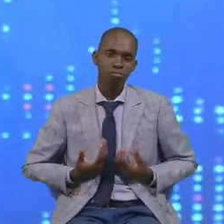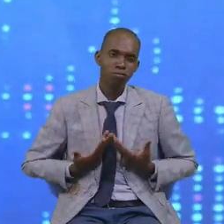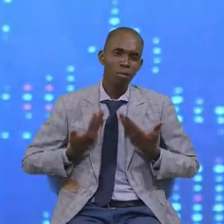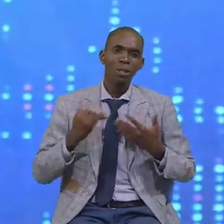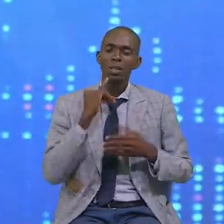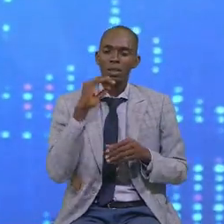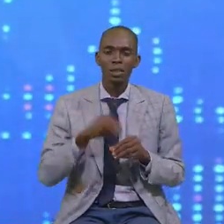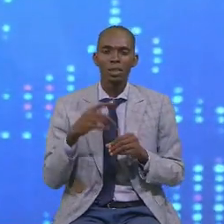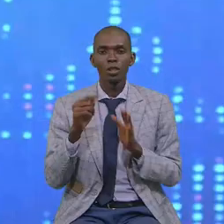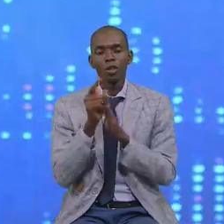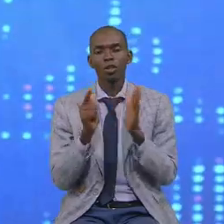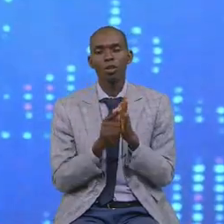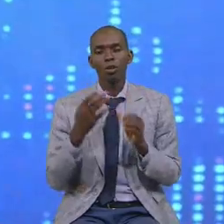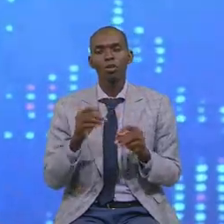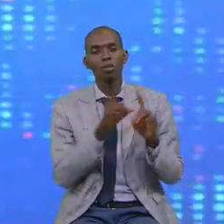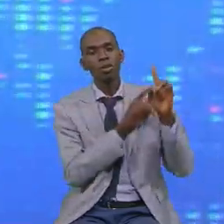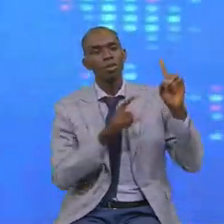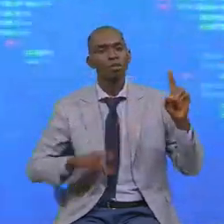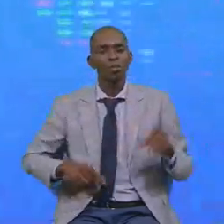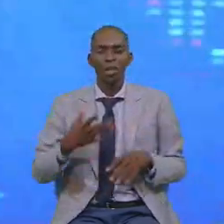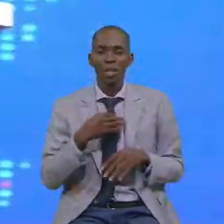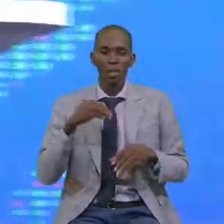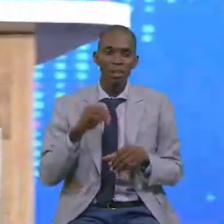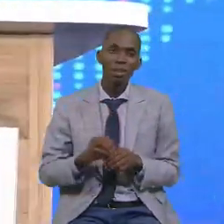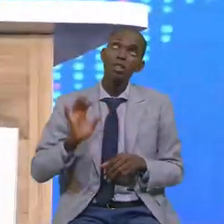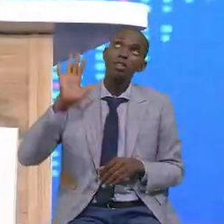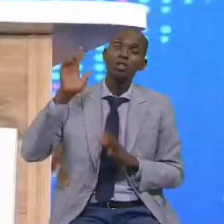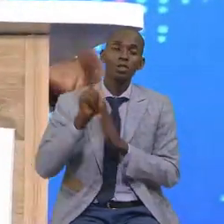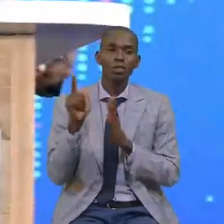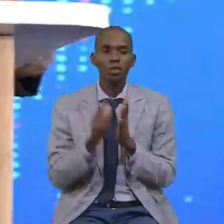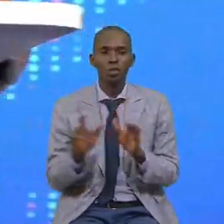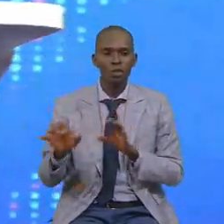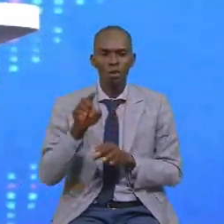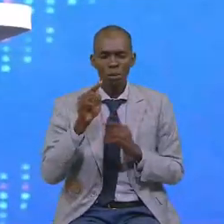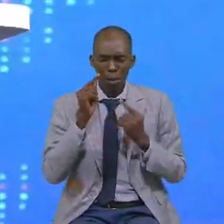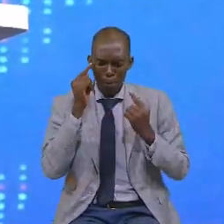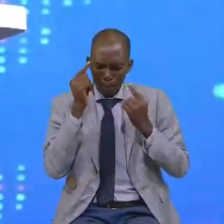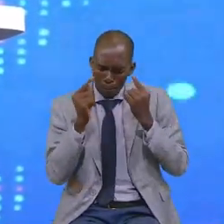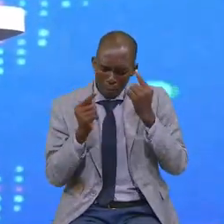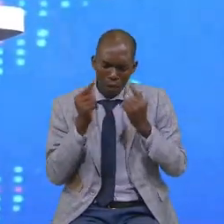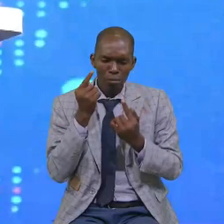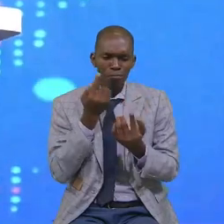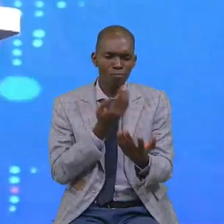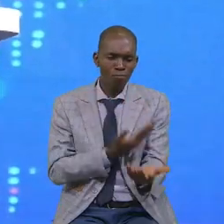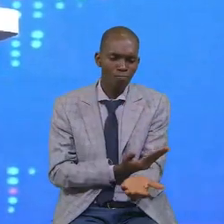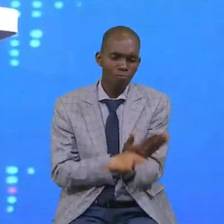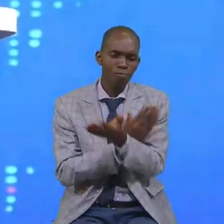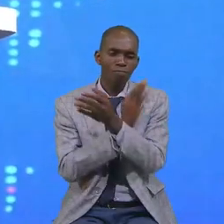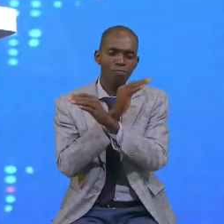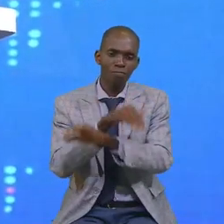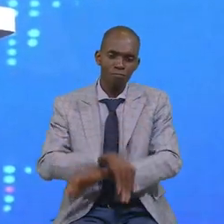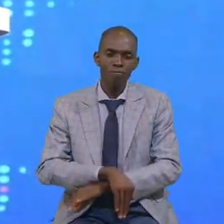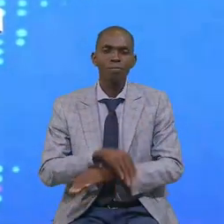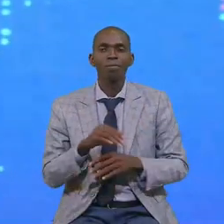law of the Lord, and in his law does he meditate day and night.